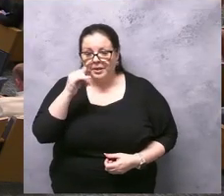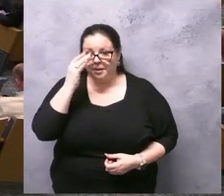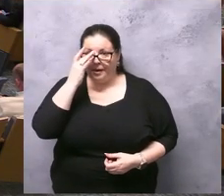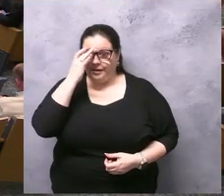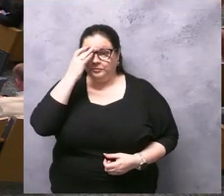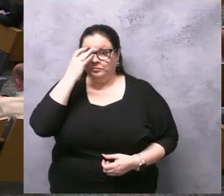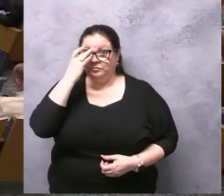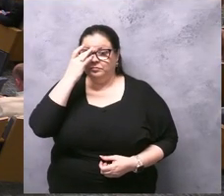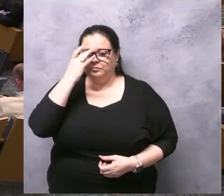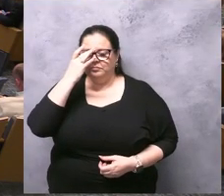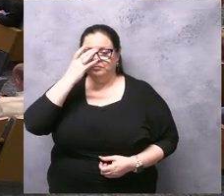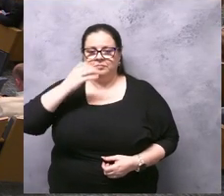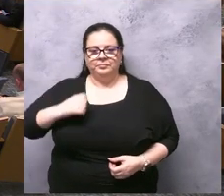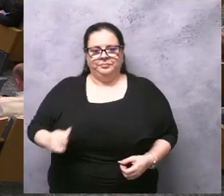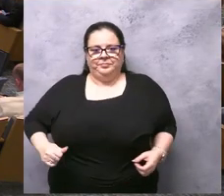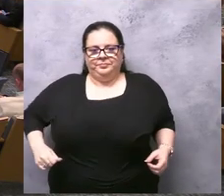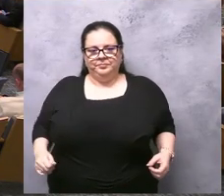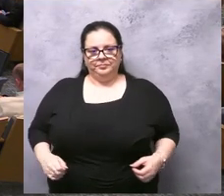right. Christine?